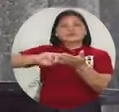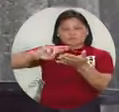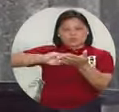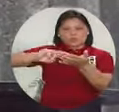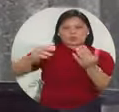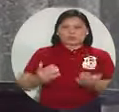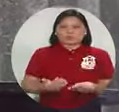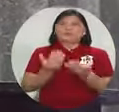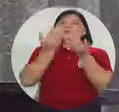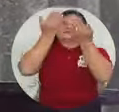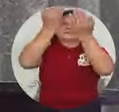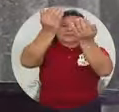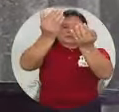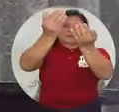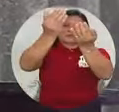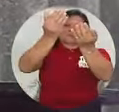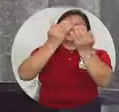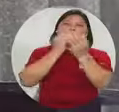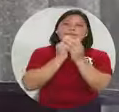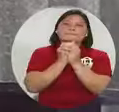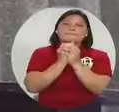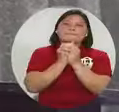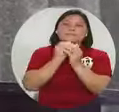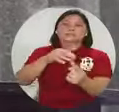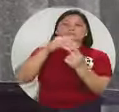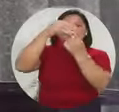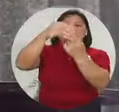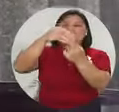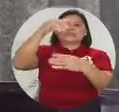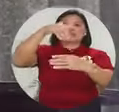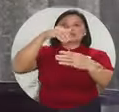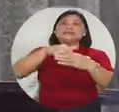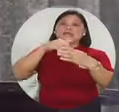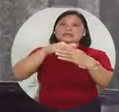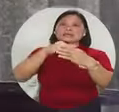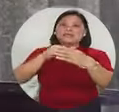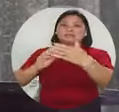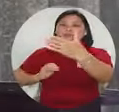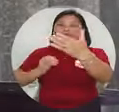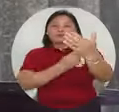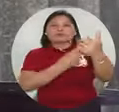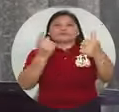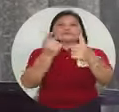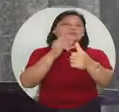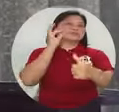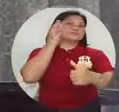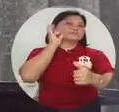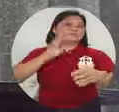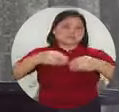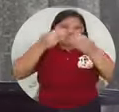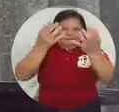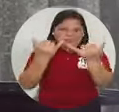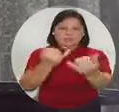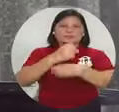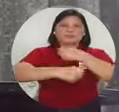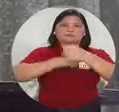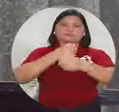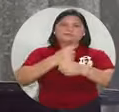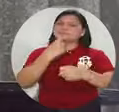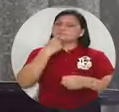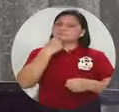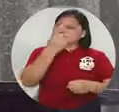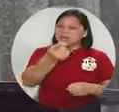commitment, specifically in our first fruit giving this year. And I've been